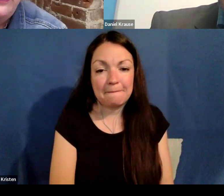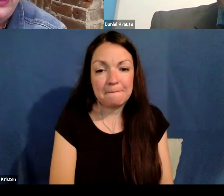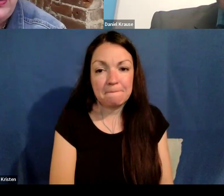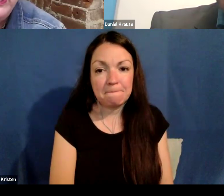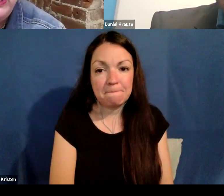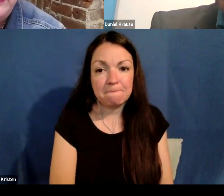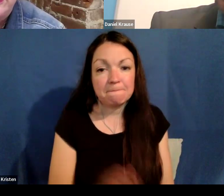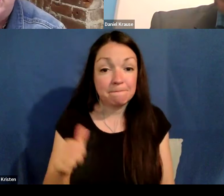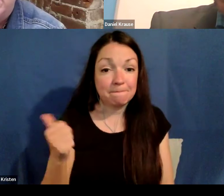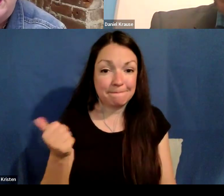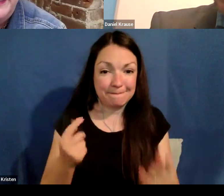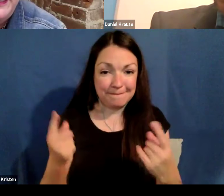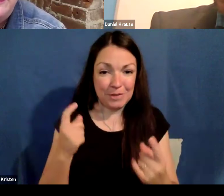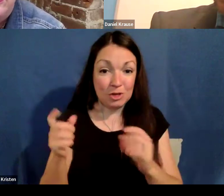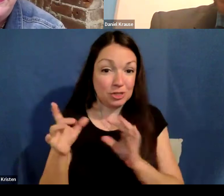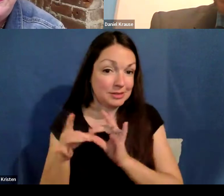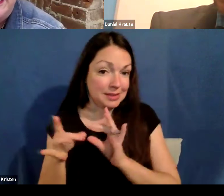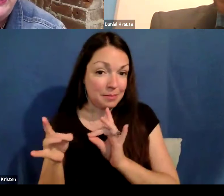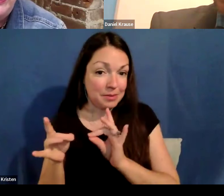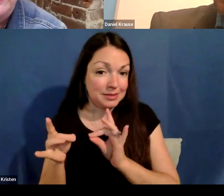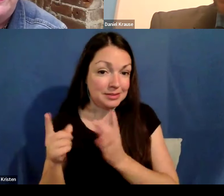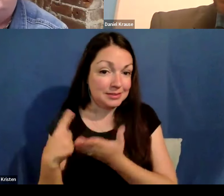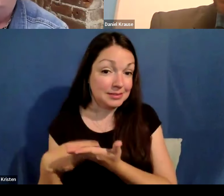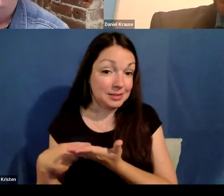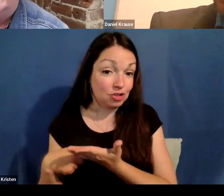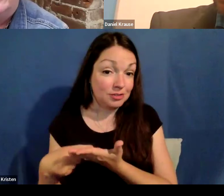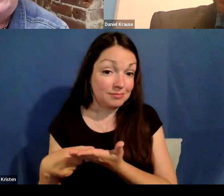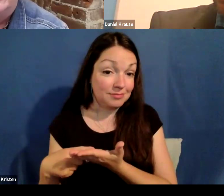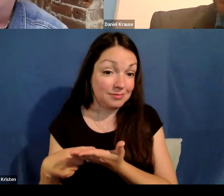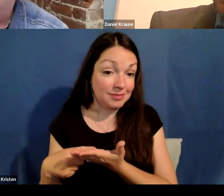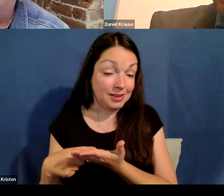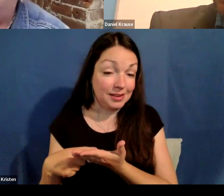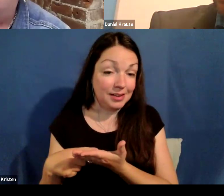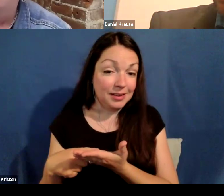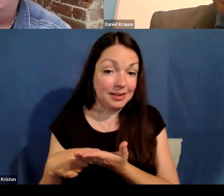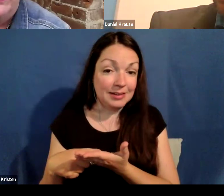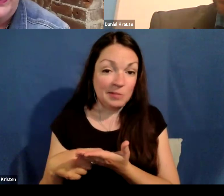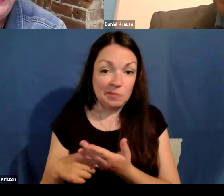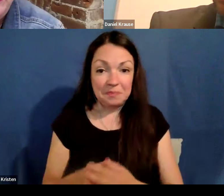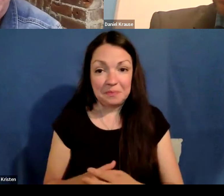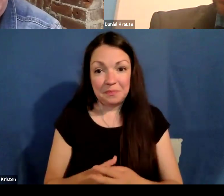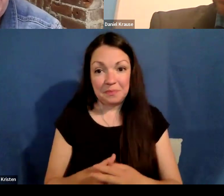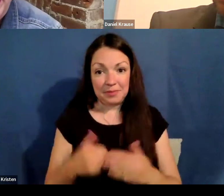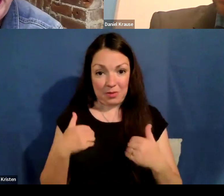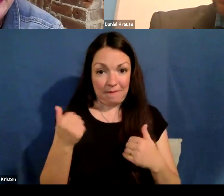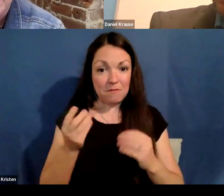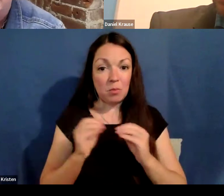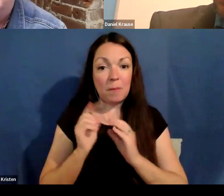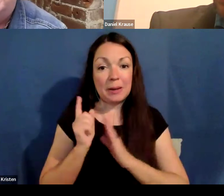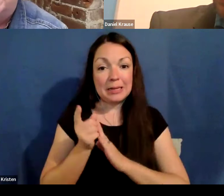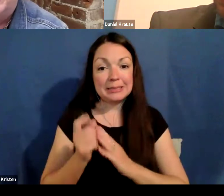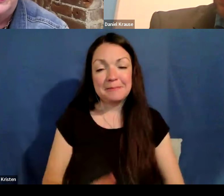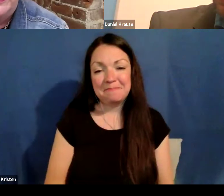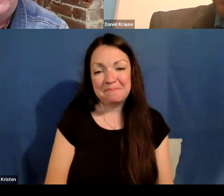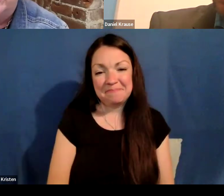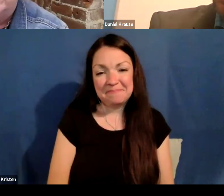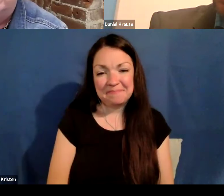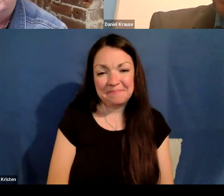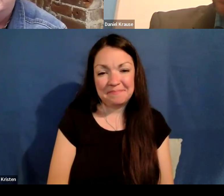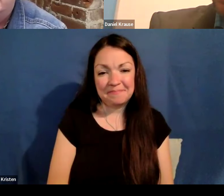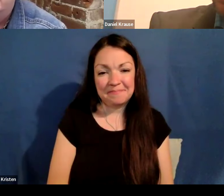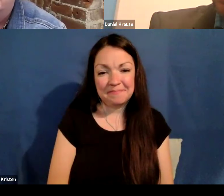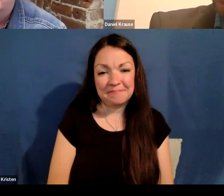Any other questions or comments or discussion that anyone would want to have? I think we have just a few more minutes. Appreciate